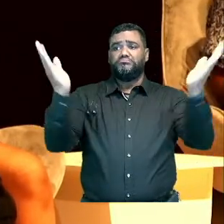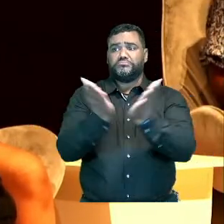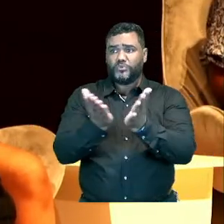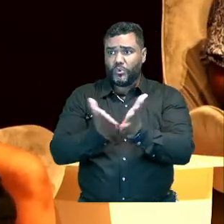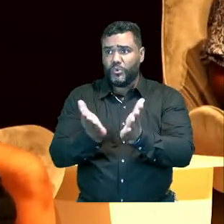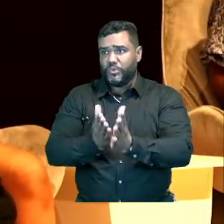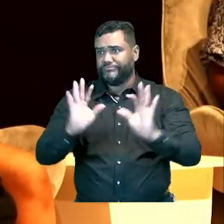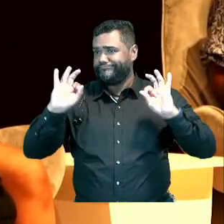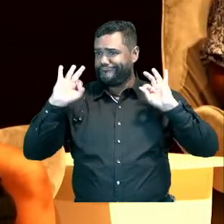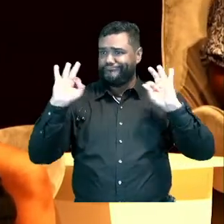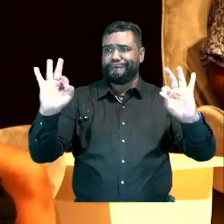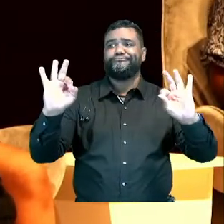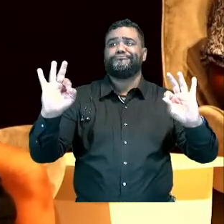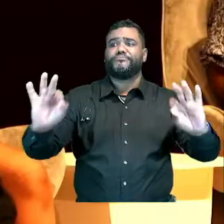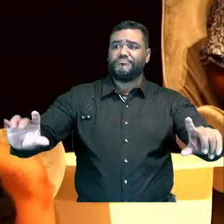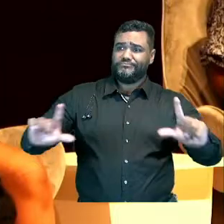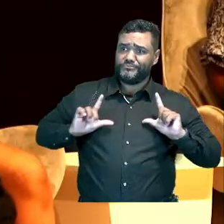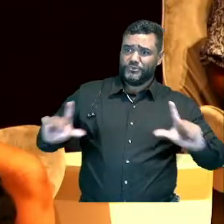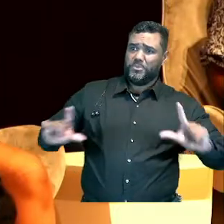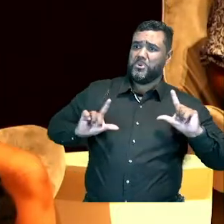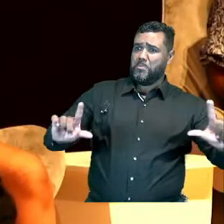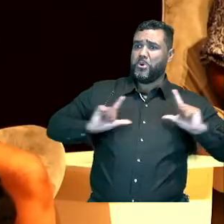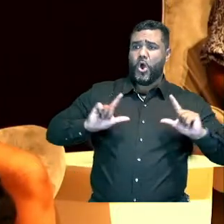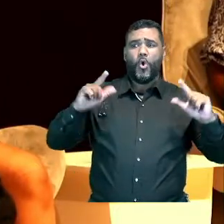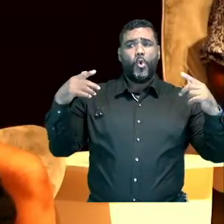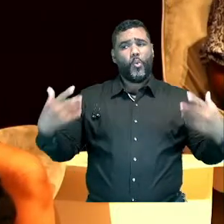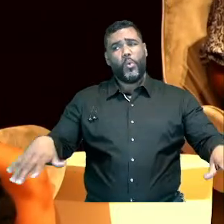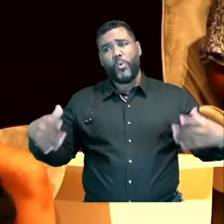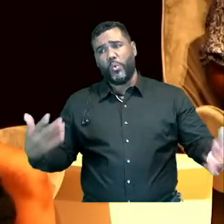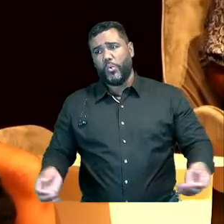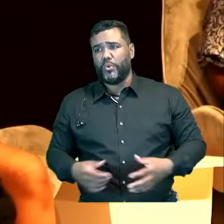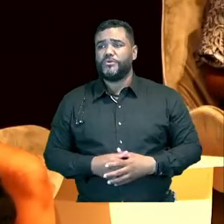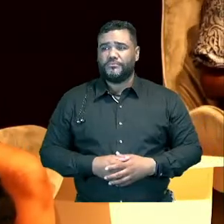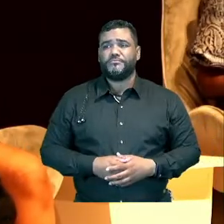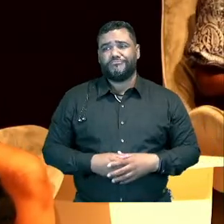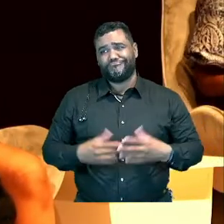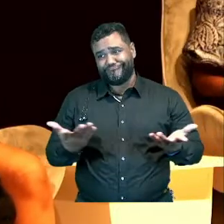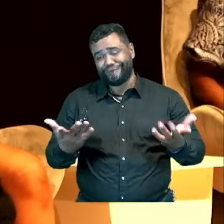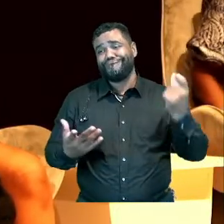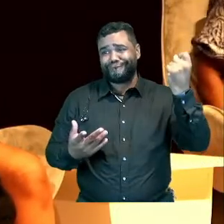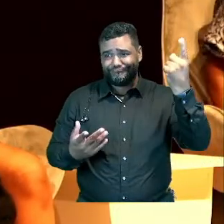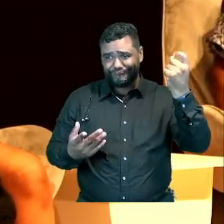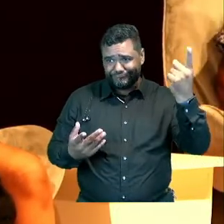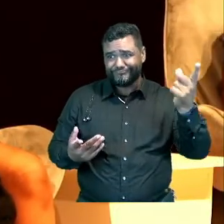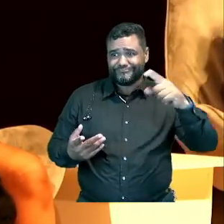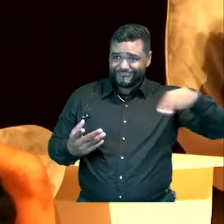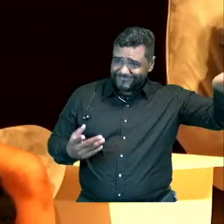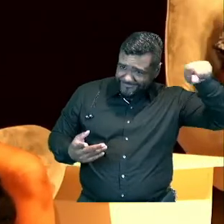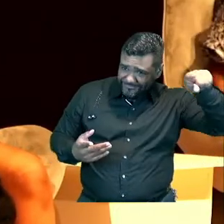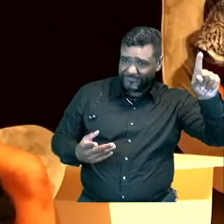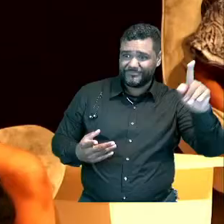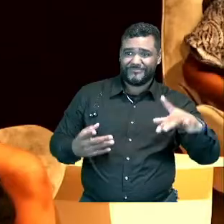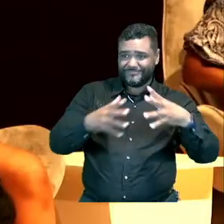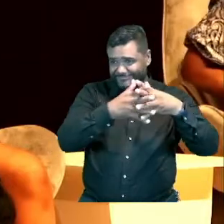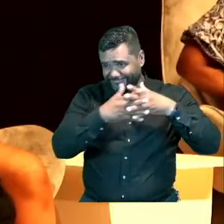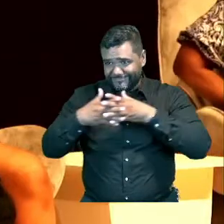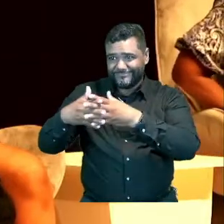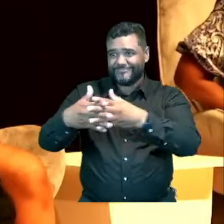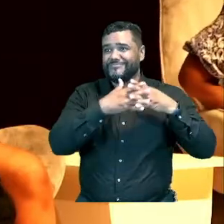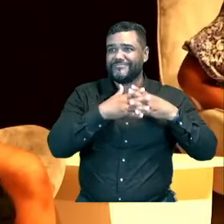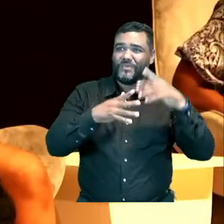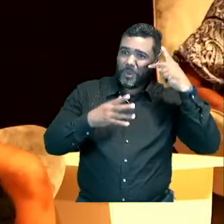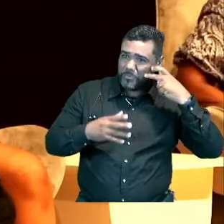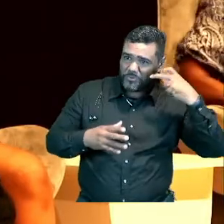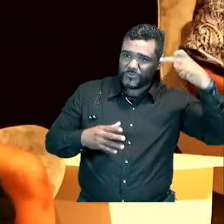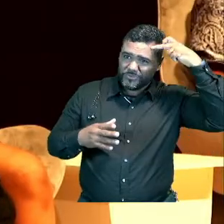there is a very deliberate attack in the United States and in other nation states that we're seeing on women